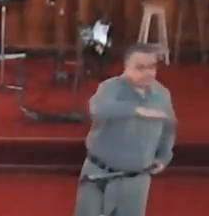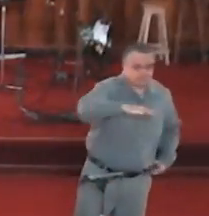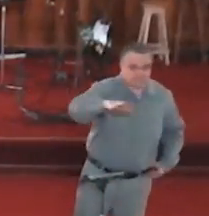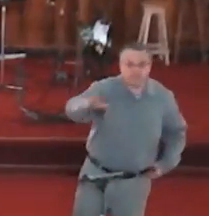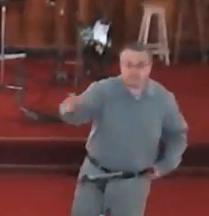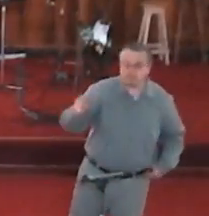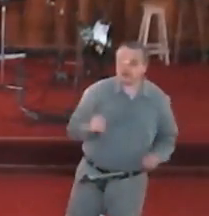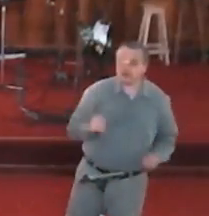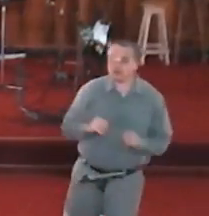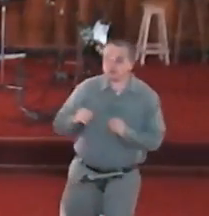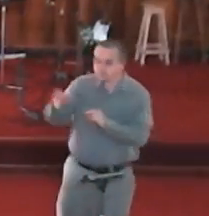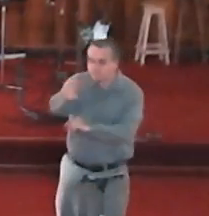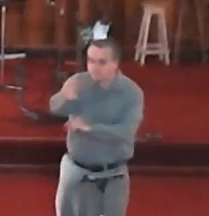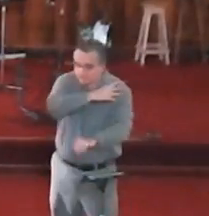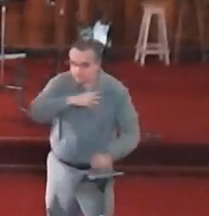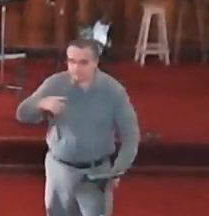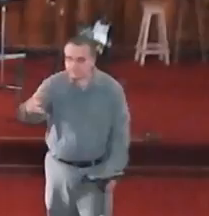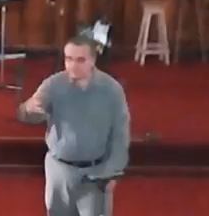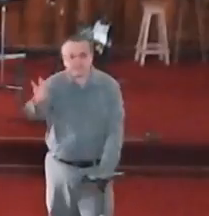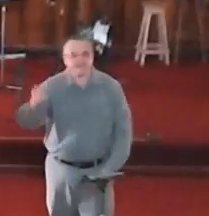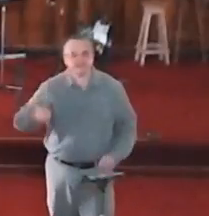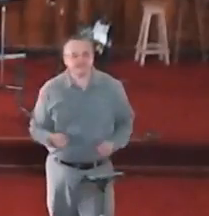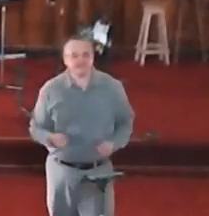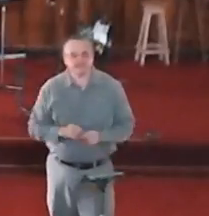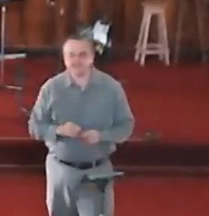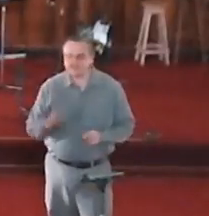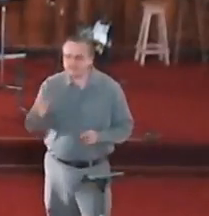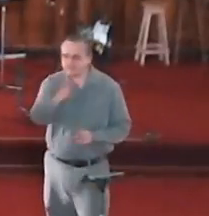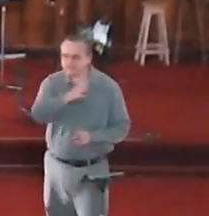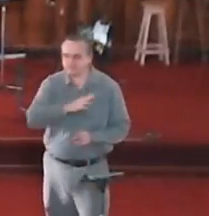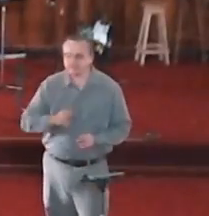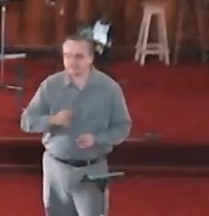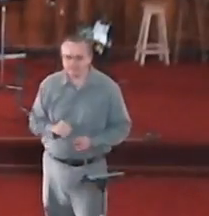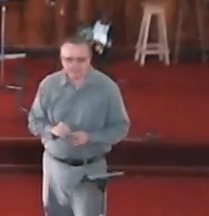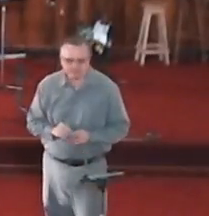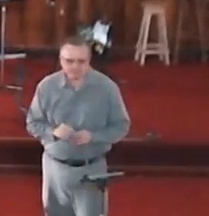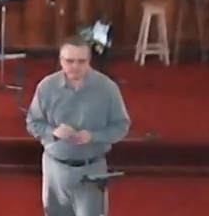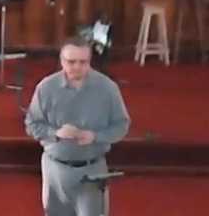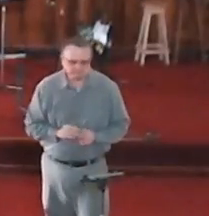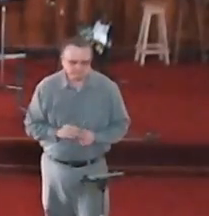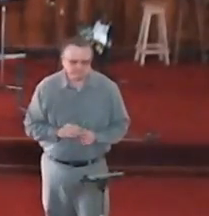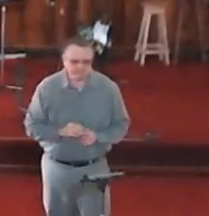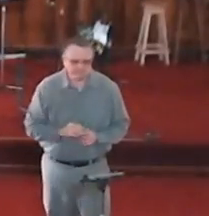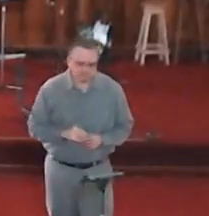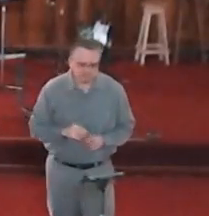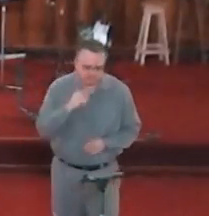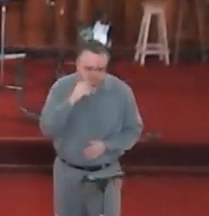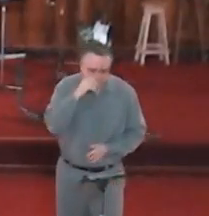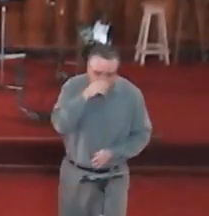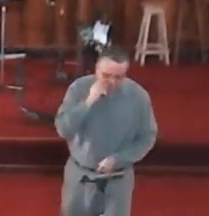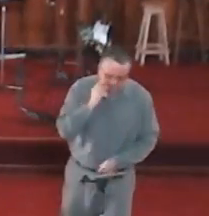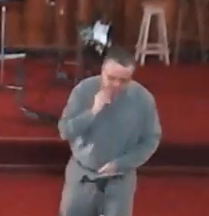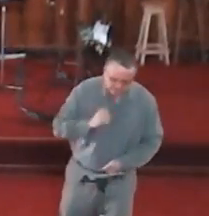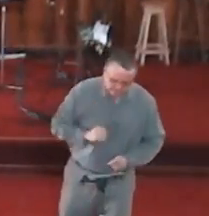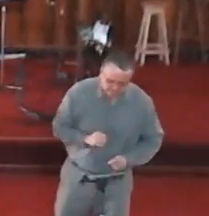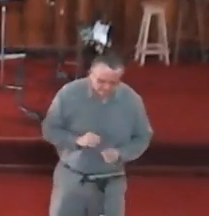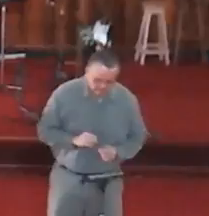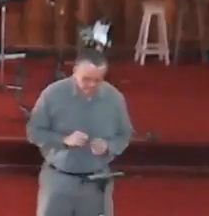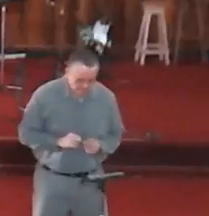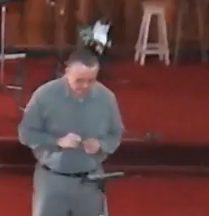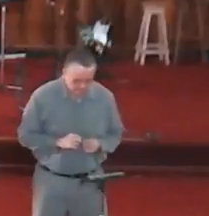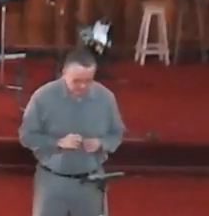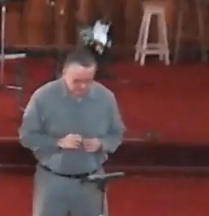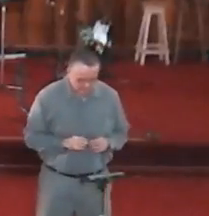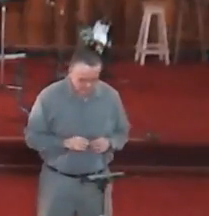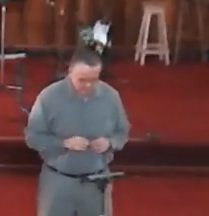de misionero de Pablo, un circuito que hicieron entre las islas y en Macedonia. This was Paul's first missionary trip. He was going among